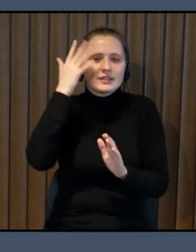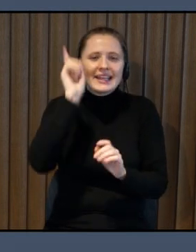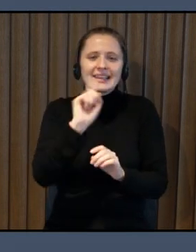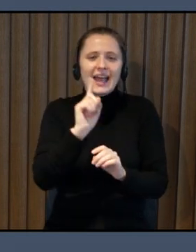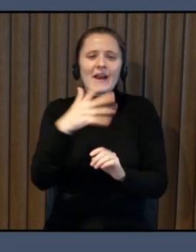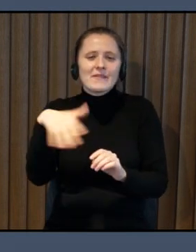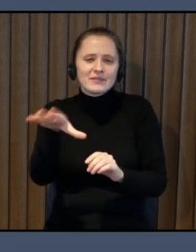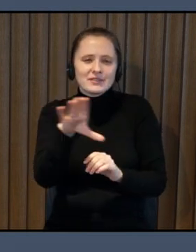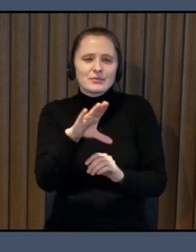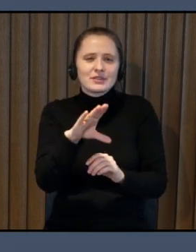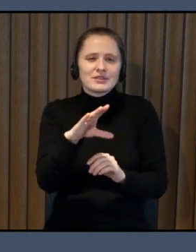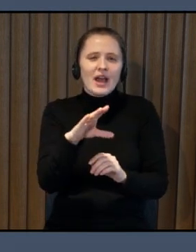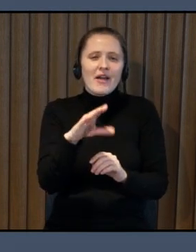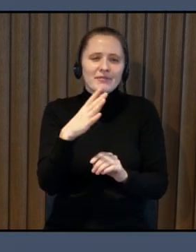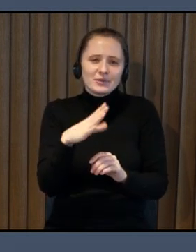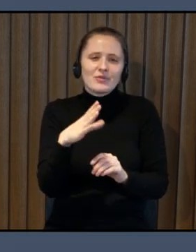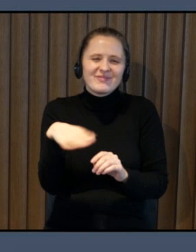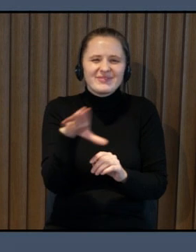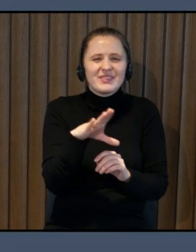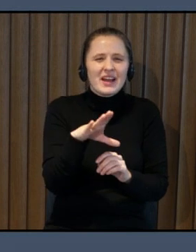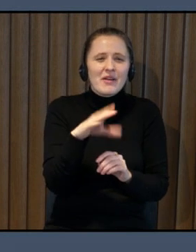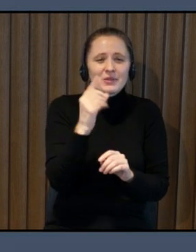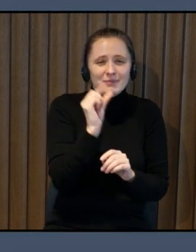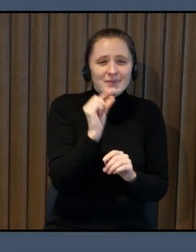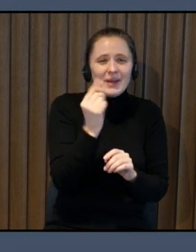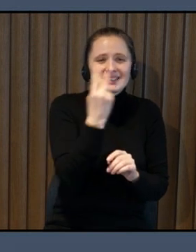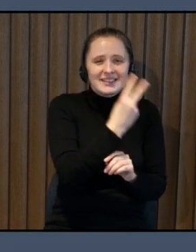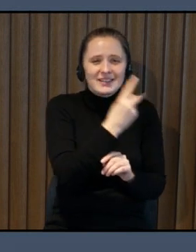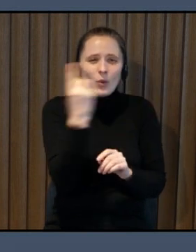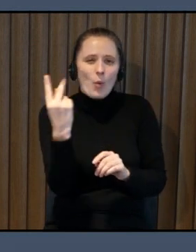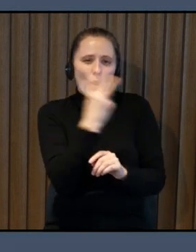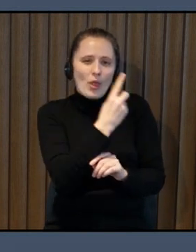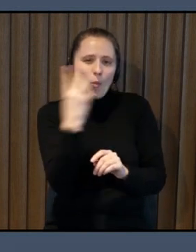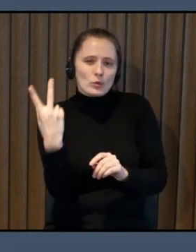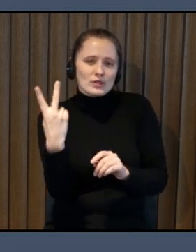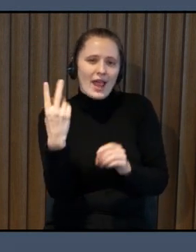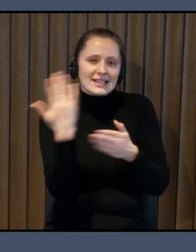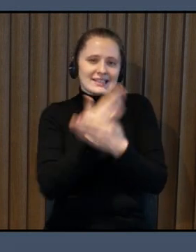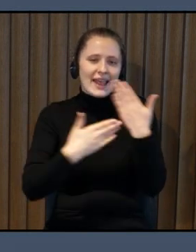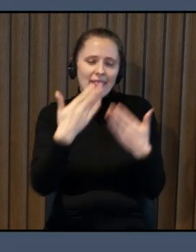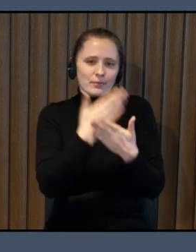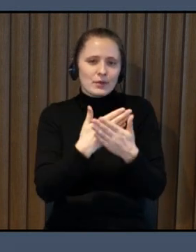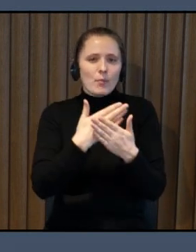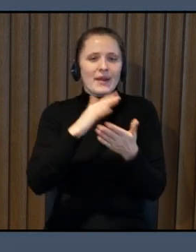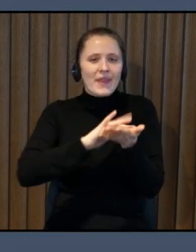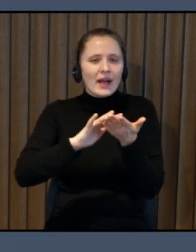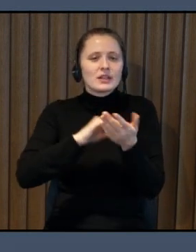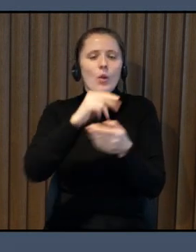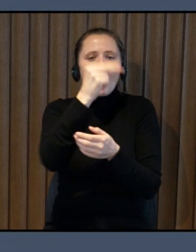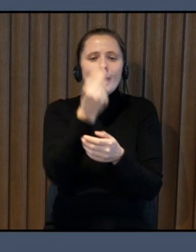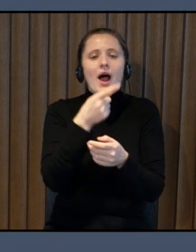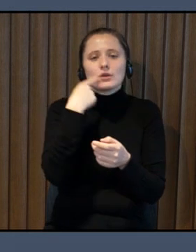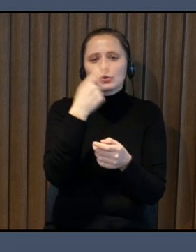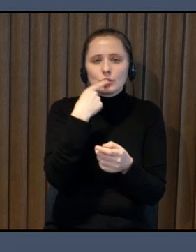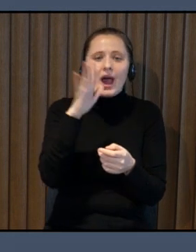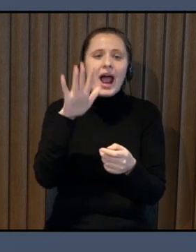their creation and imagination? This is a cooperation from two sides, and we can talk about tactile